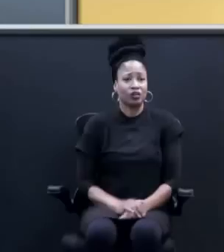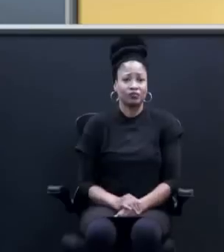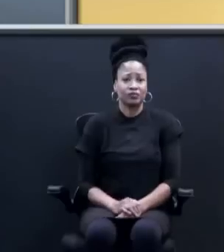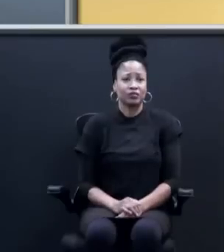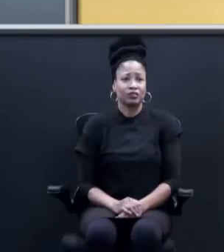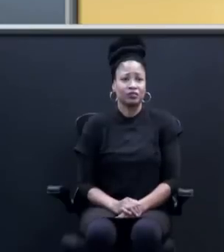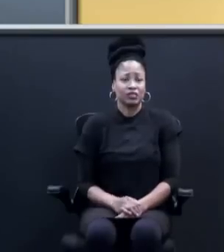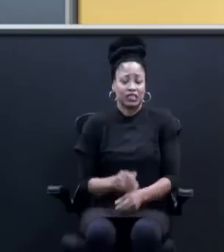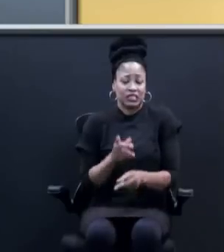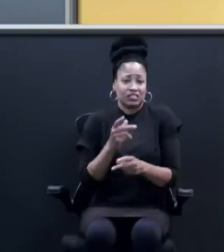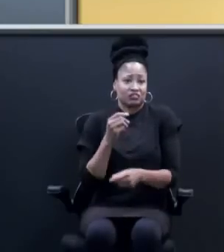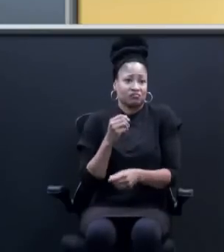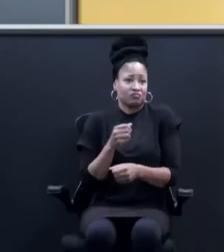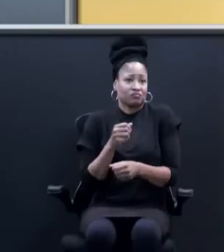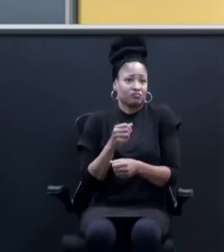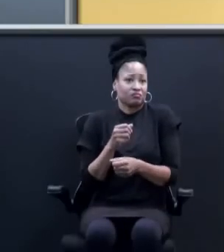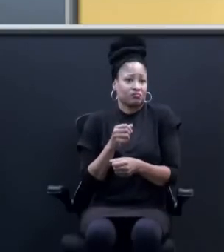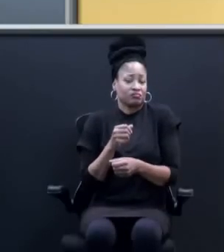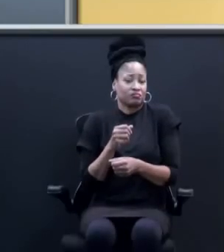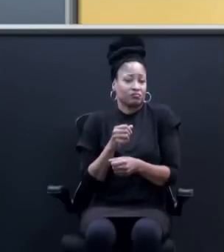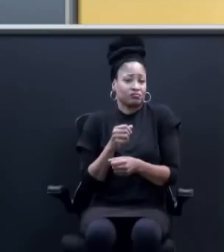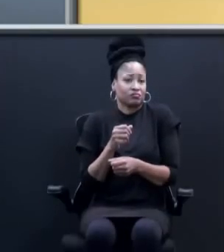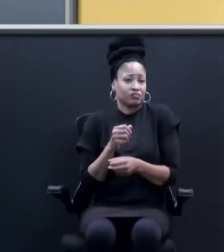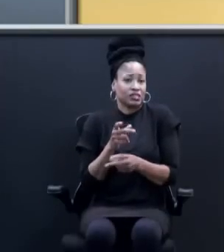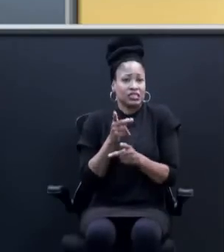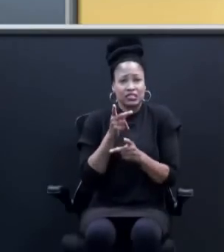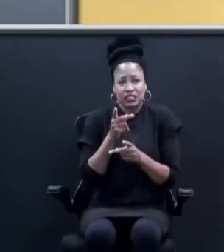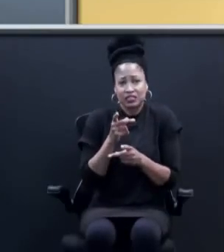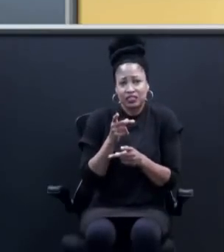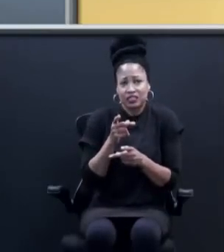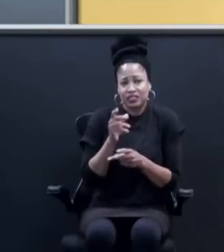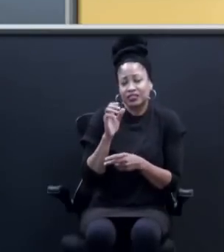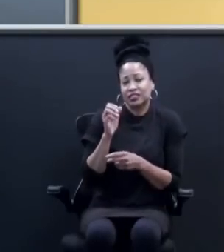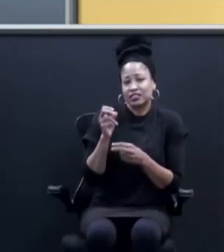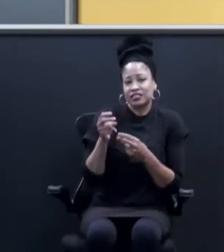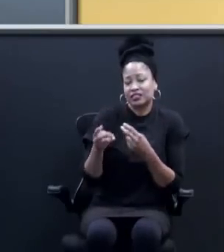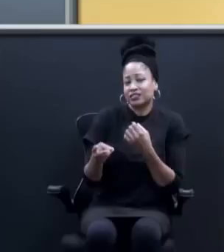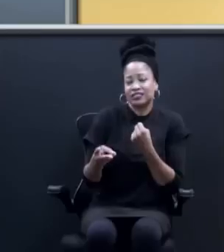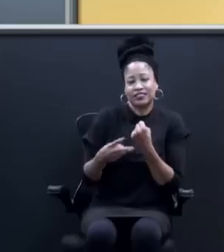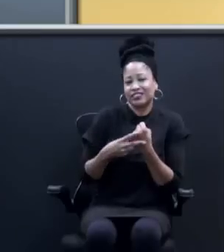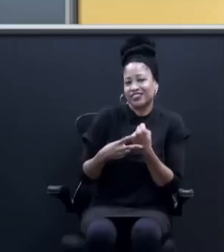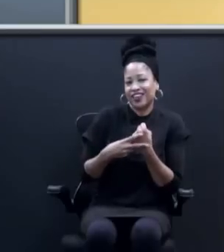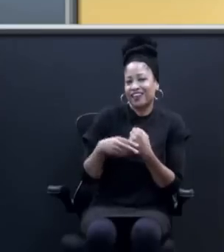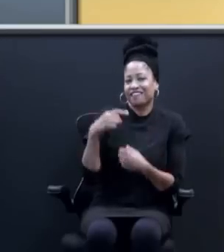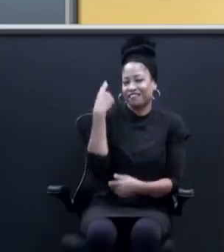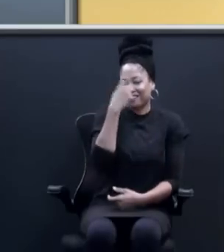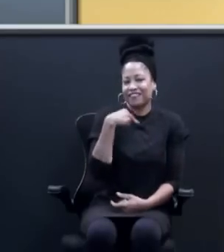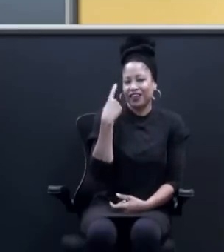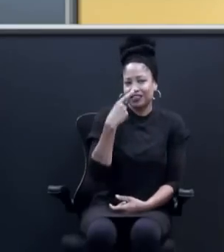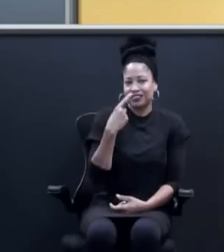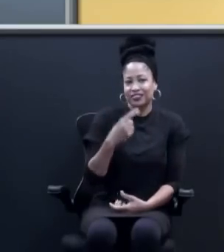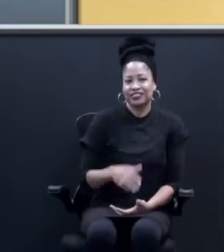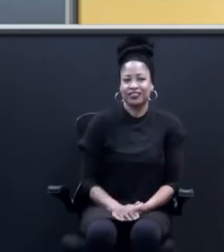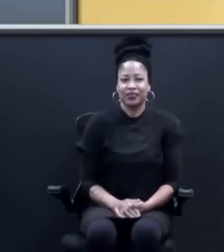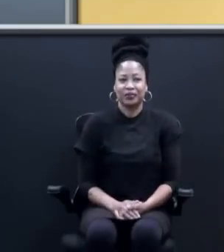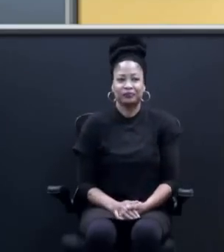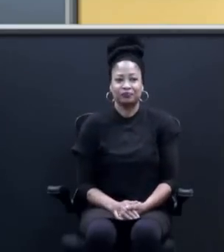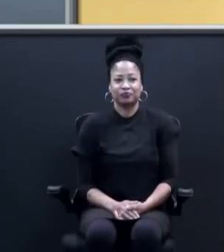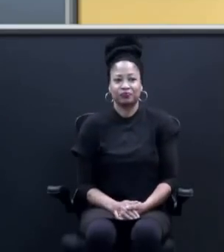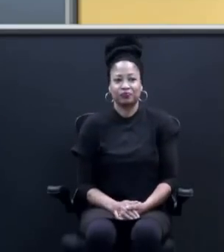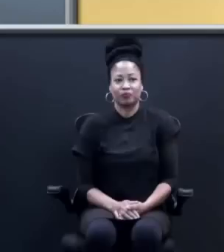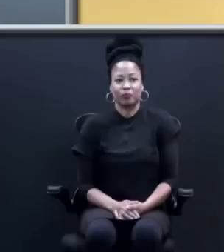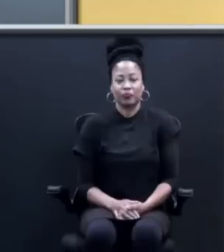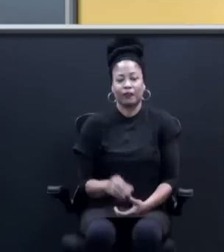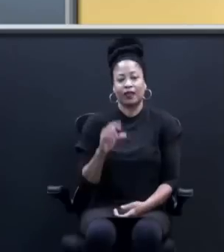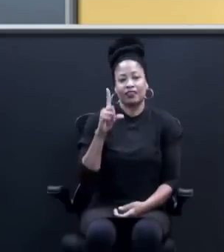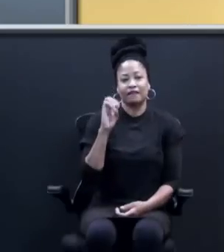You tell a lie to save your faith or live with it, your face get to be burnt off in the lake of fire. Leviticus 23